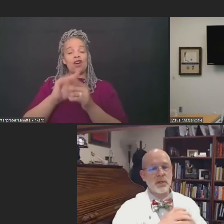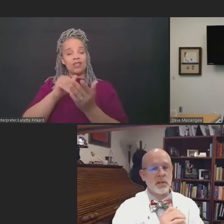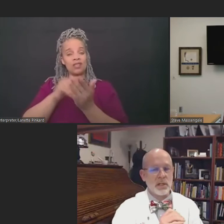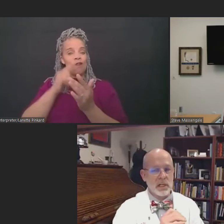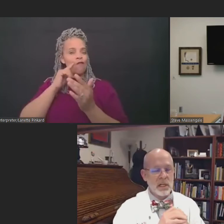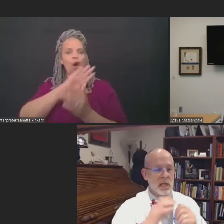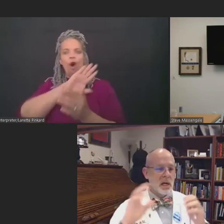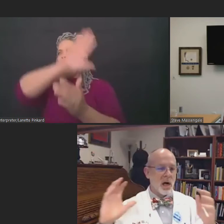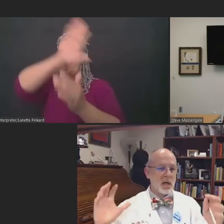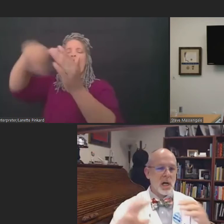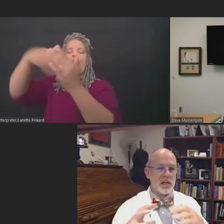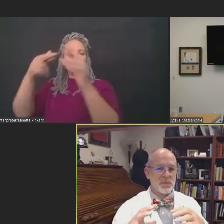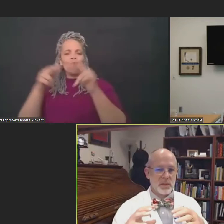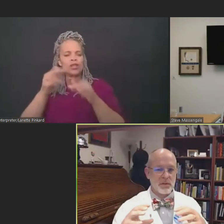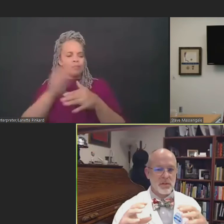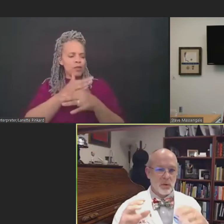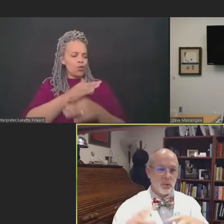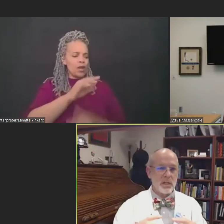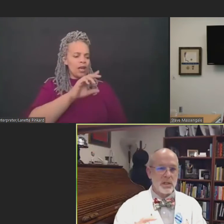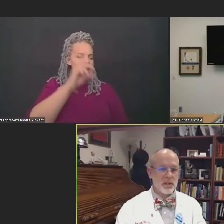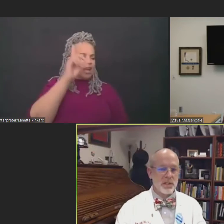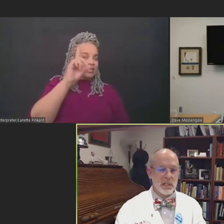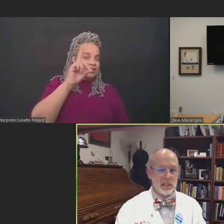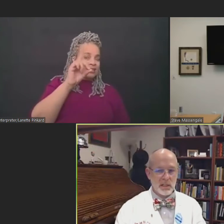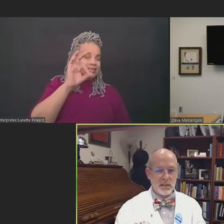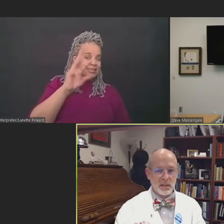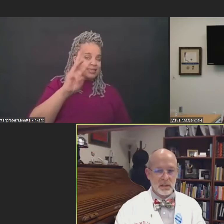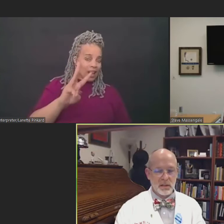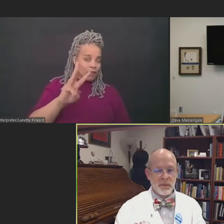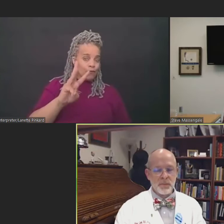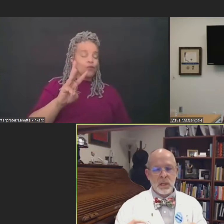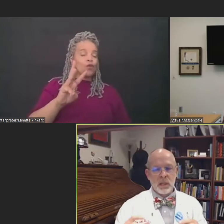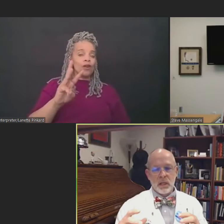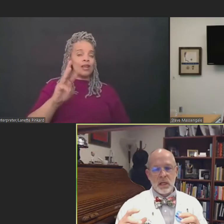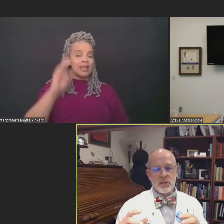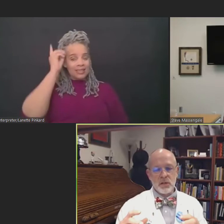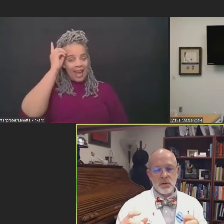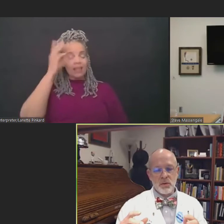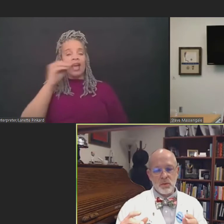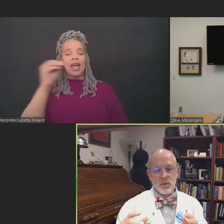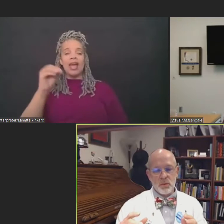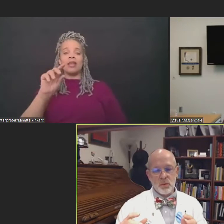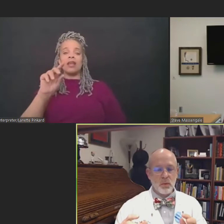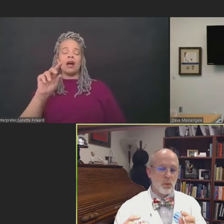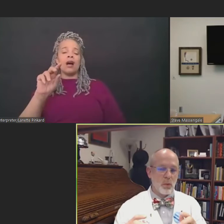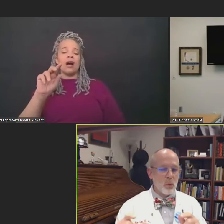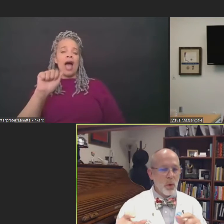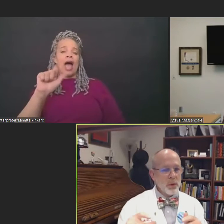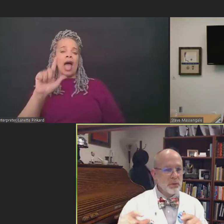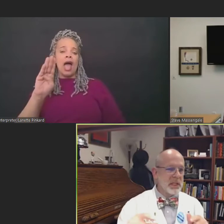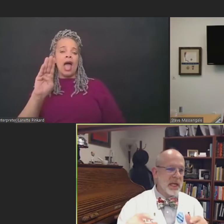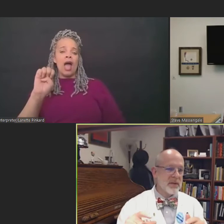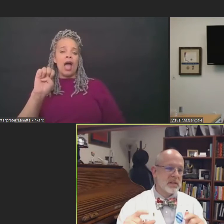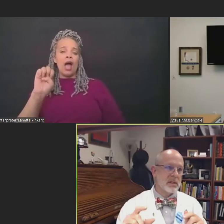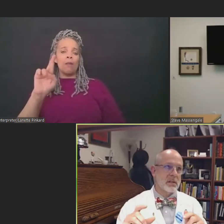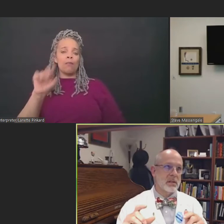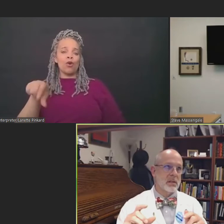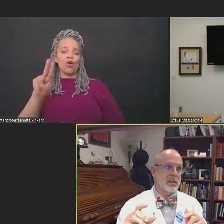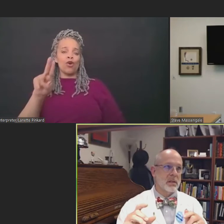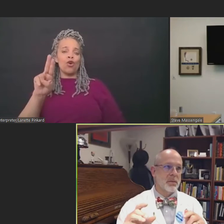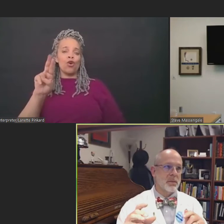and Albuquerque, our hospitals, we're a tertiary care center. And so what we really